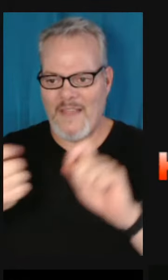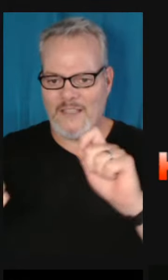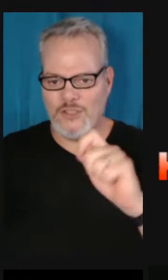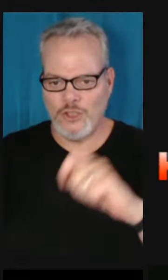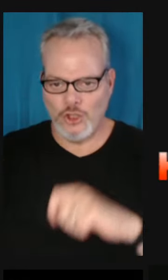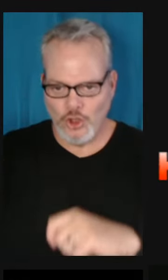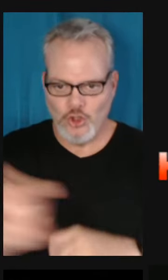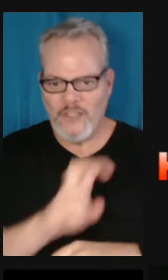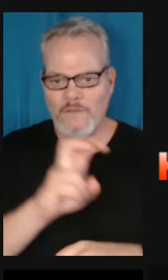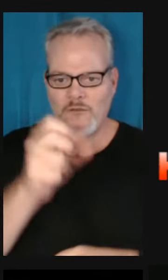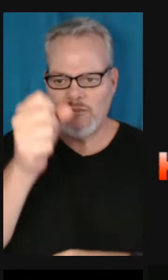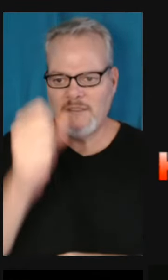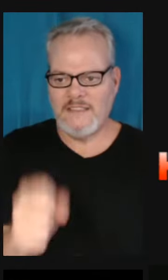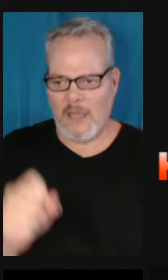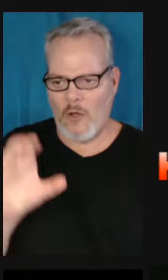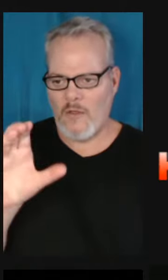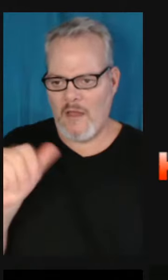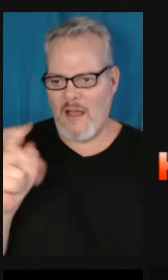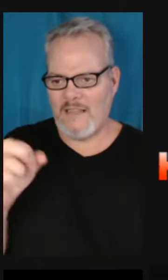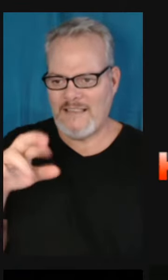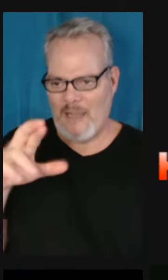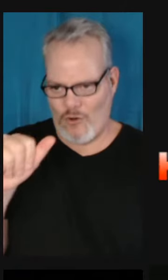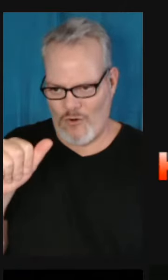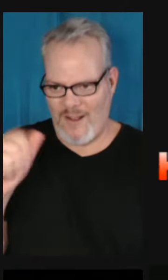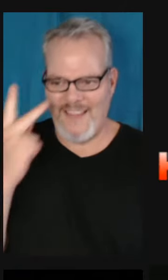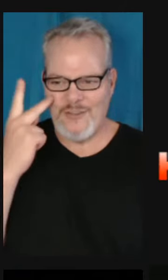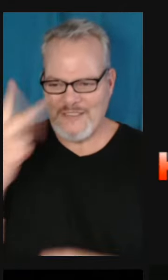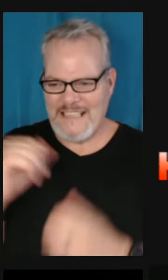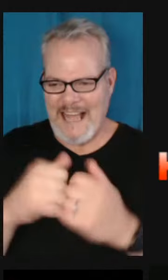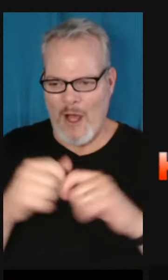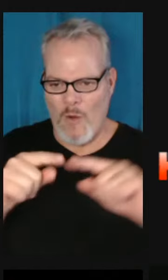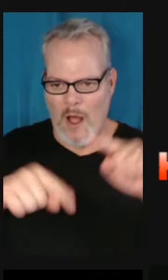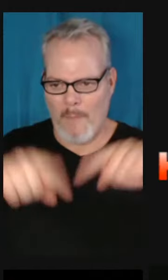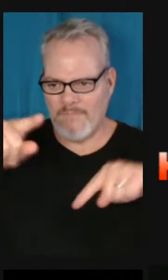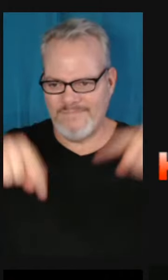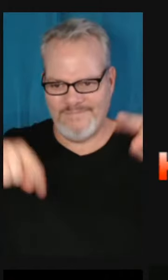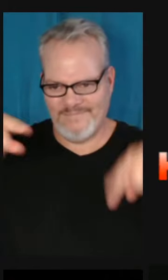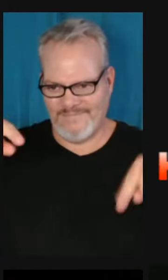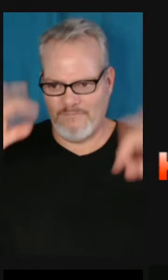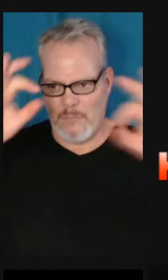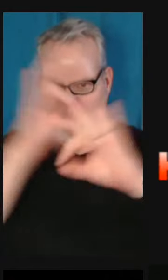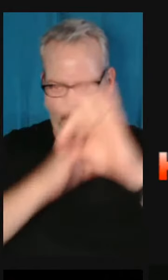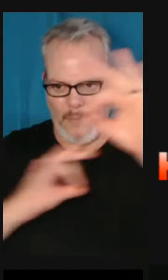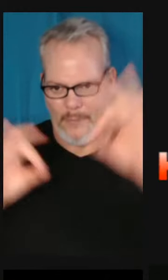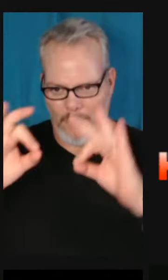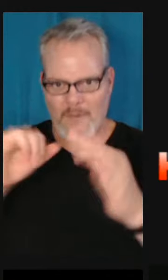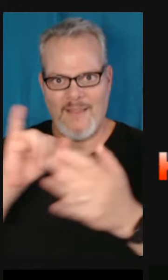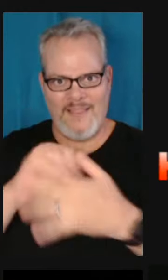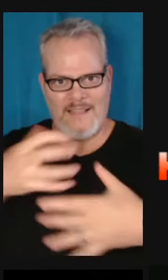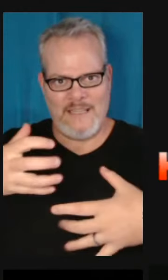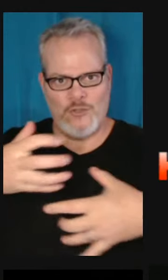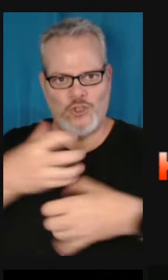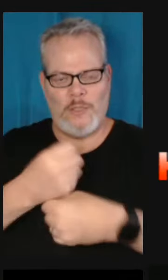the up and down signal has stabilized as well. So that's our summary for this week.